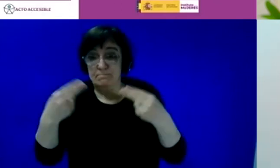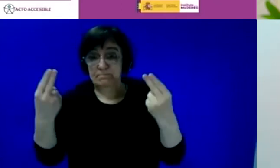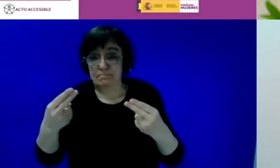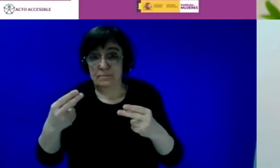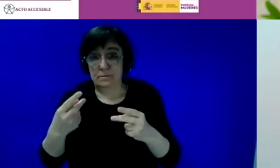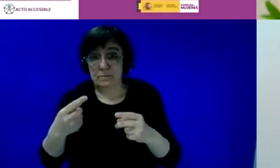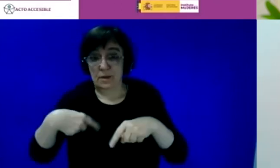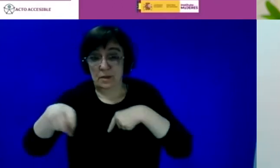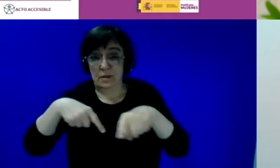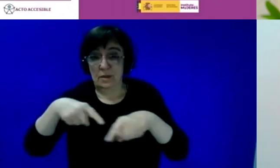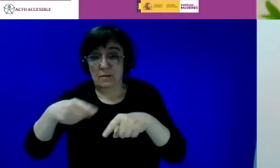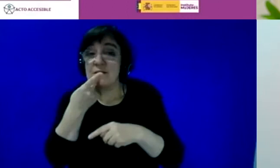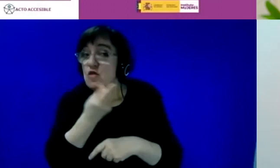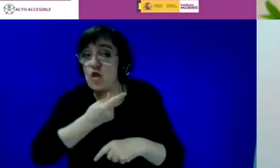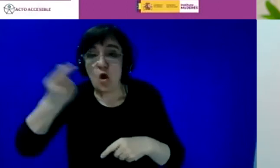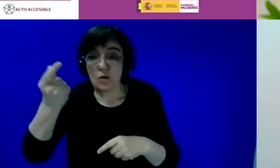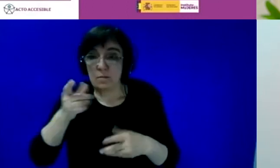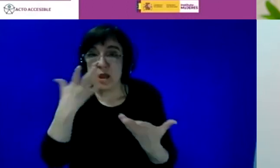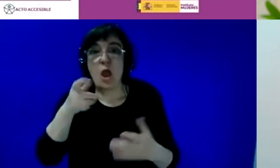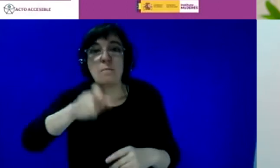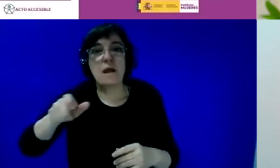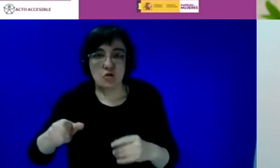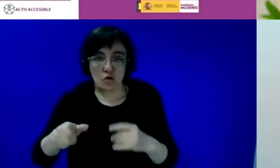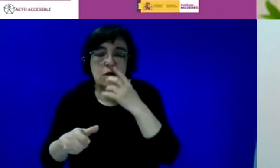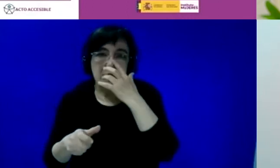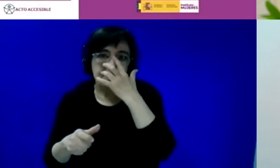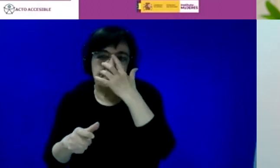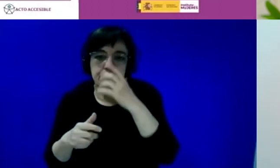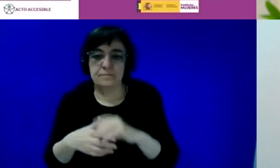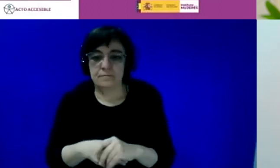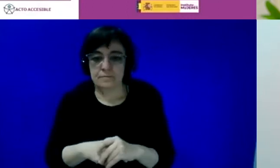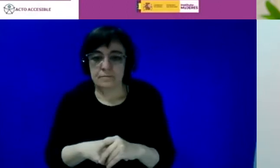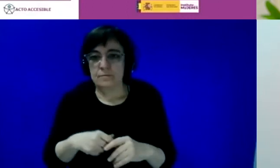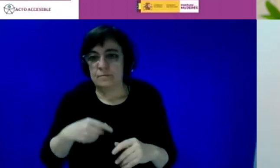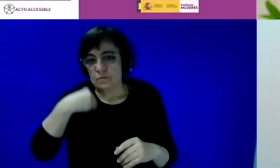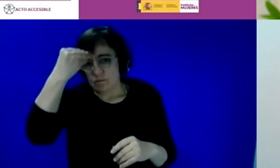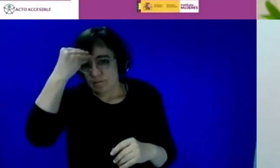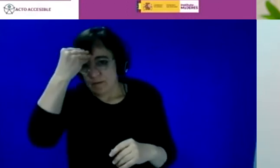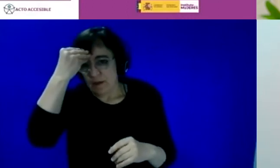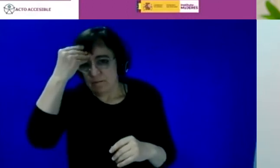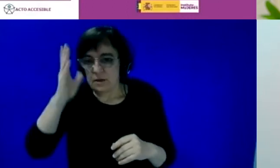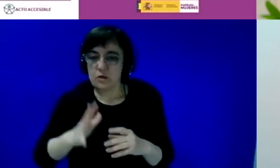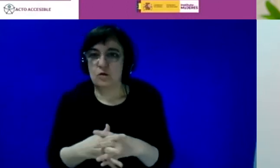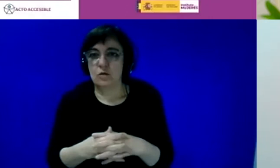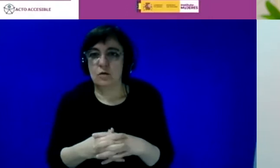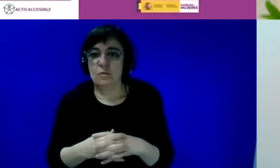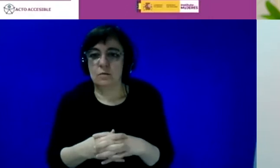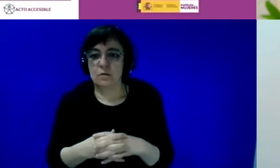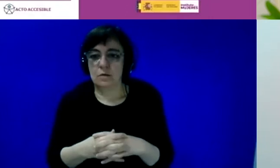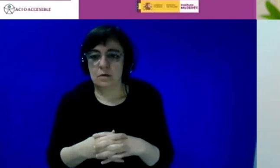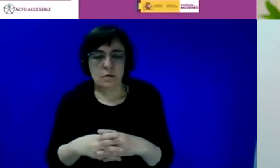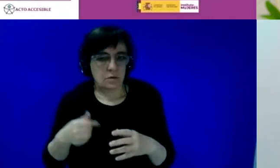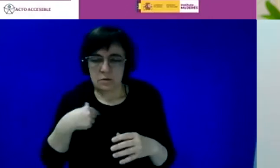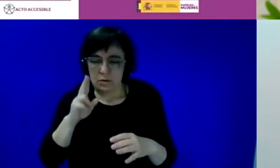the ones that are I would say the disability, we see it very, very clearly. It's the biggest factor for